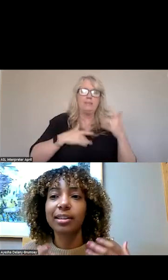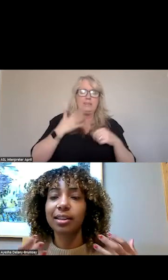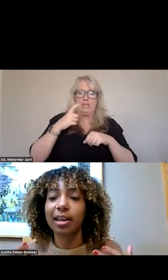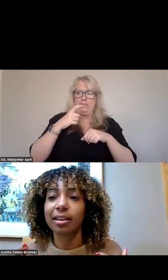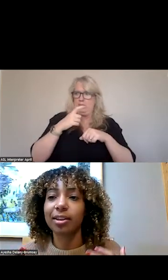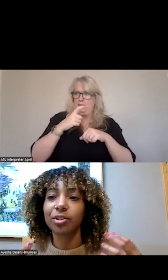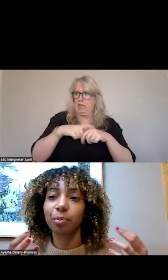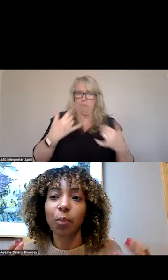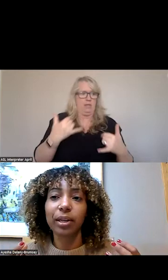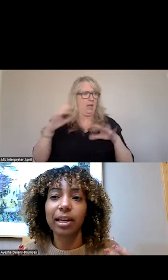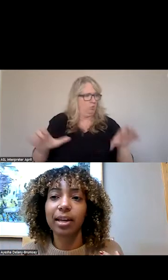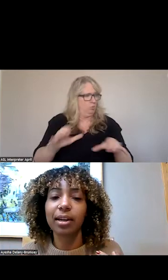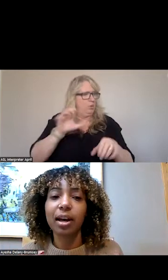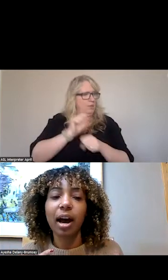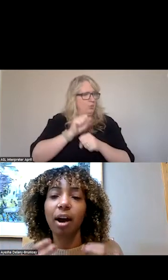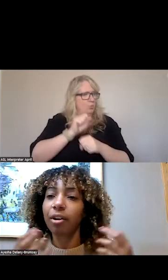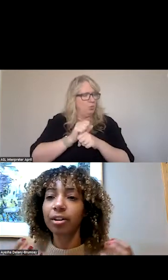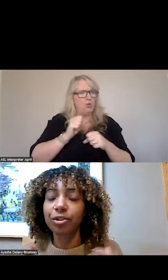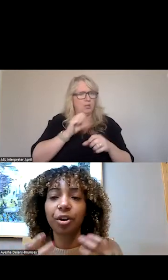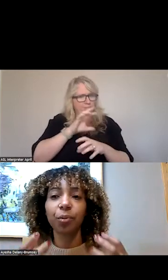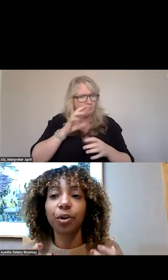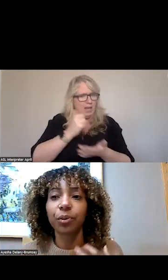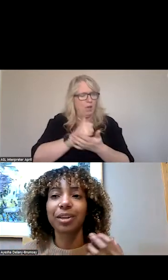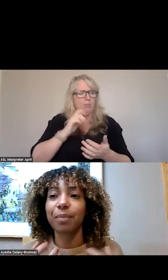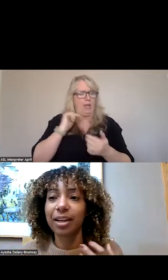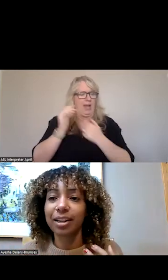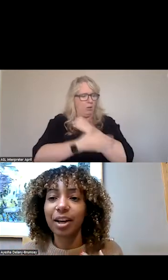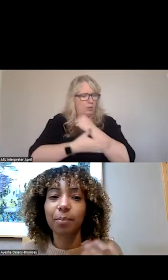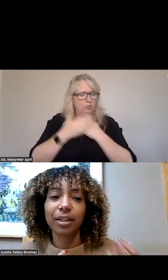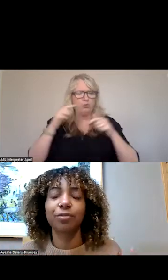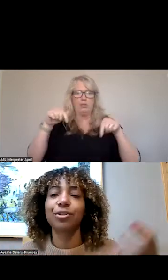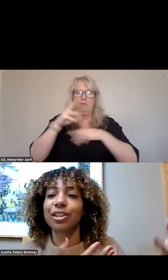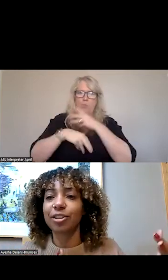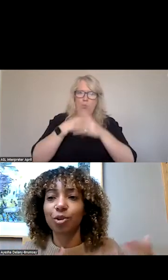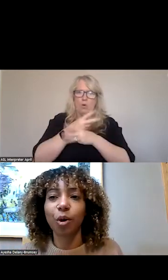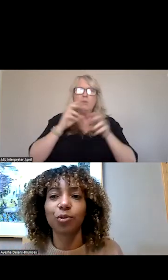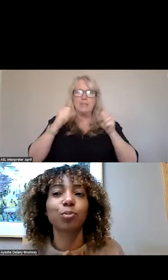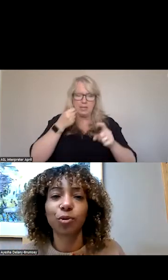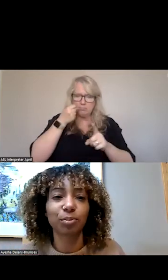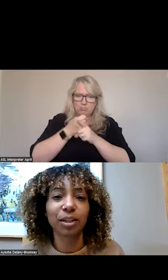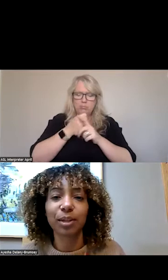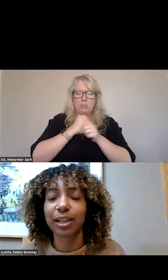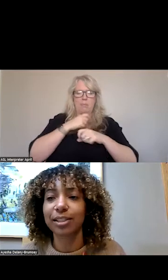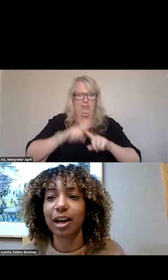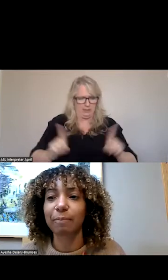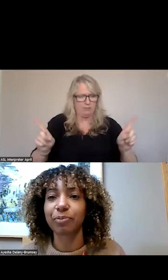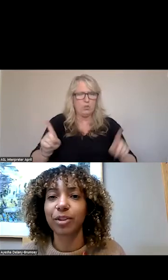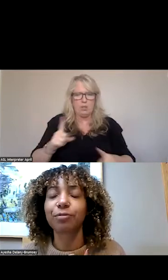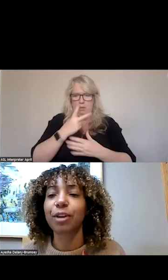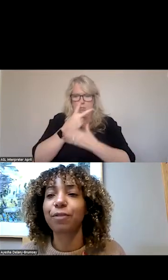work and to think that there's a moment in our country and our world where we can make a big difference. And that quote spoke to me